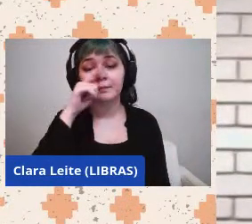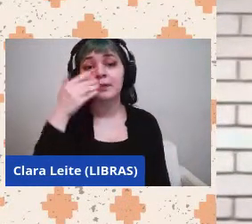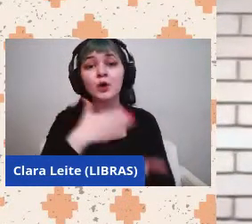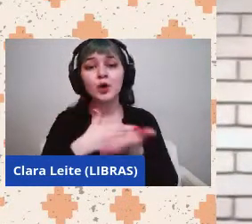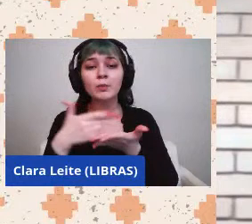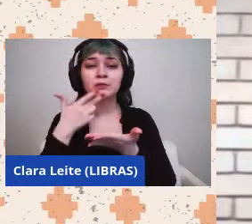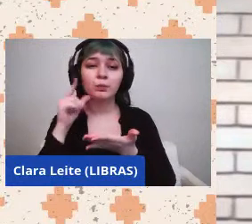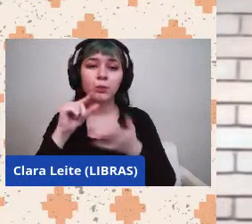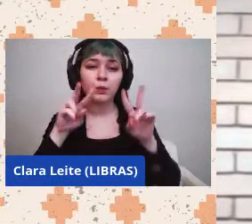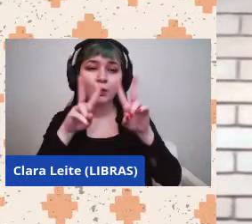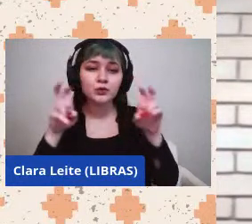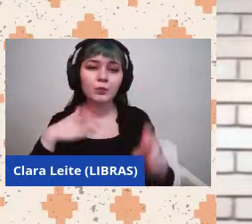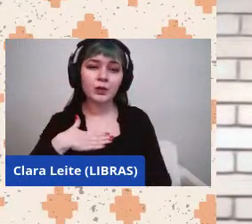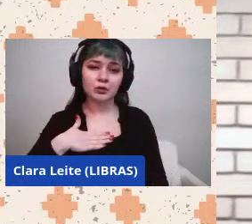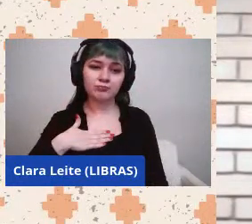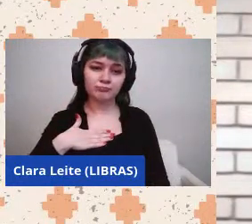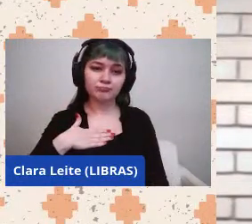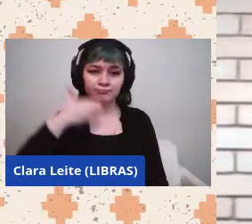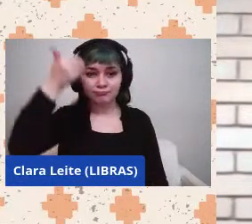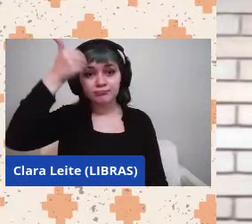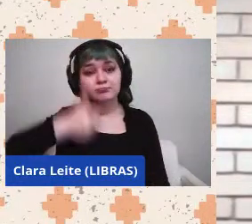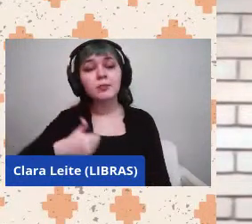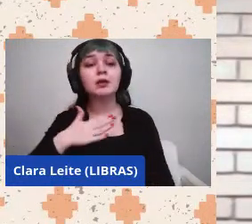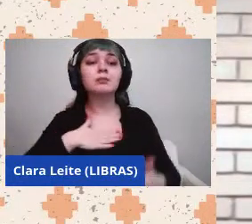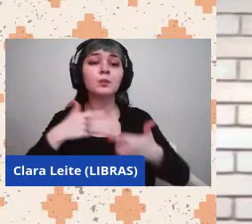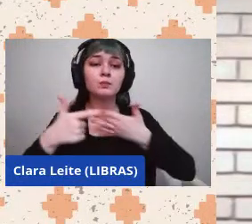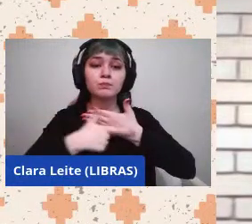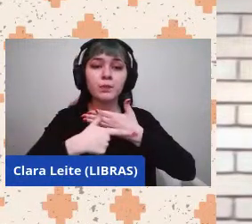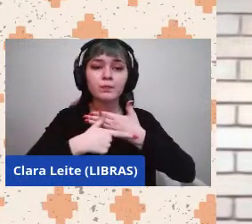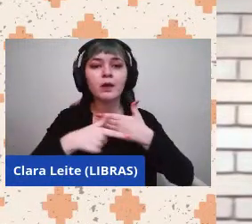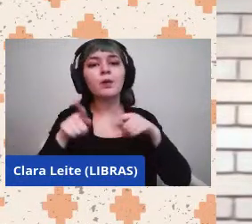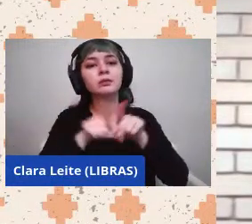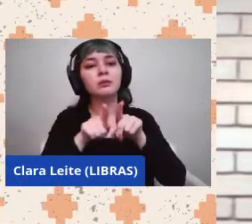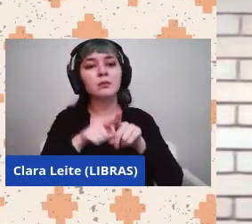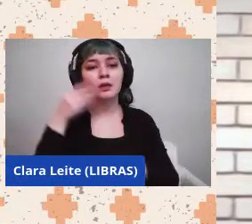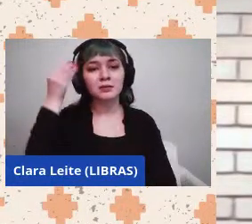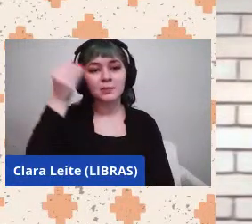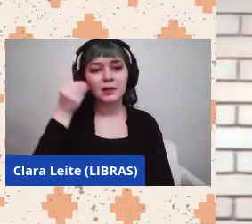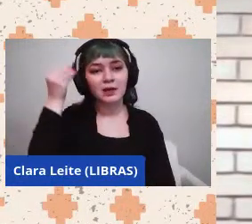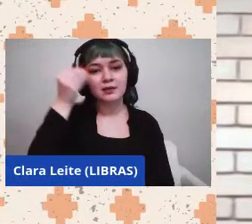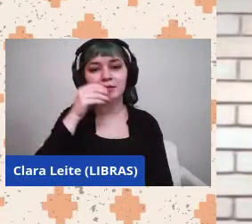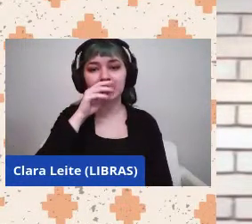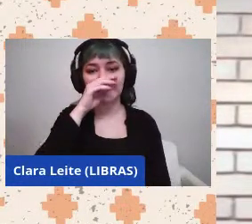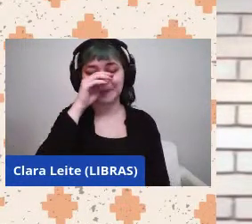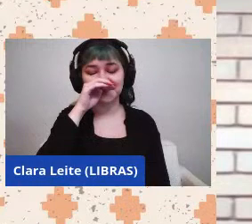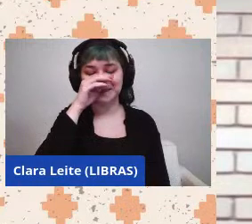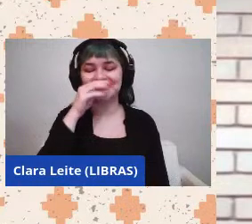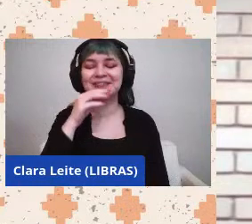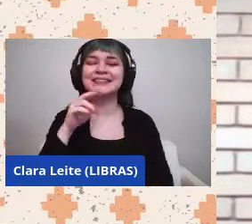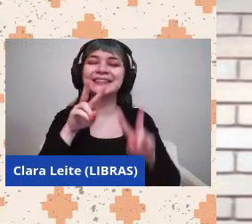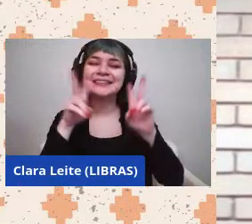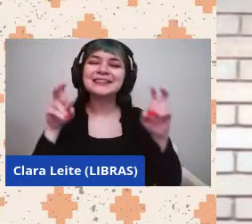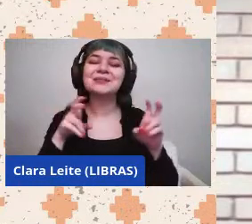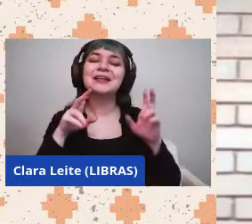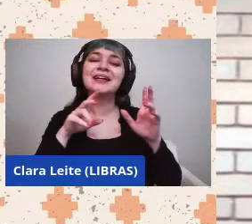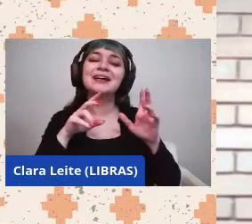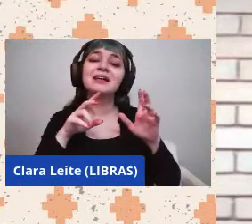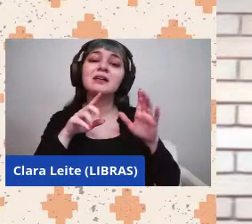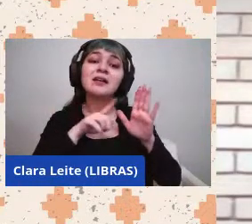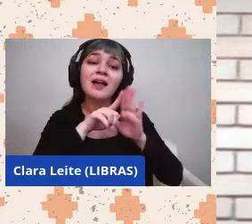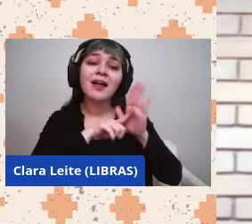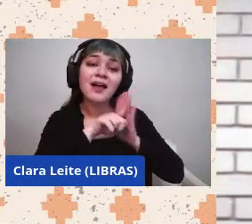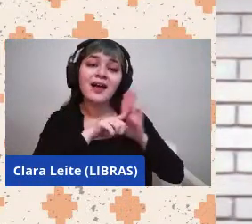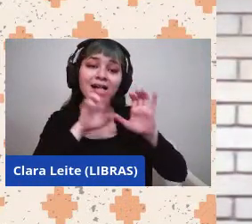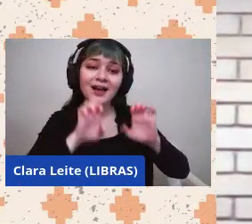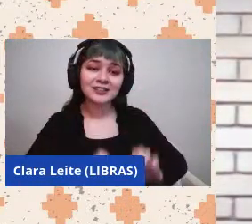about myself, my role and my experience in relation to research ethics. Secondly,